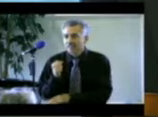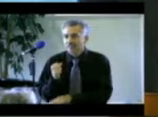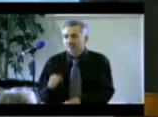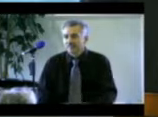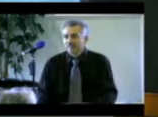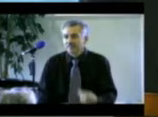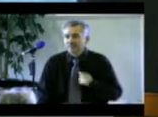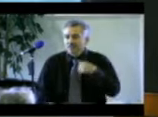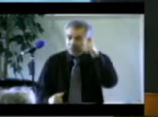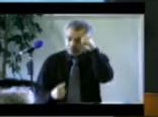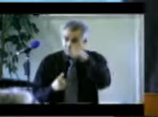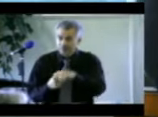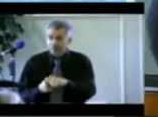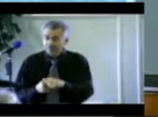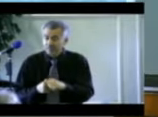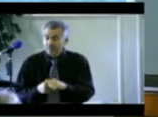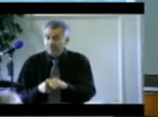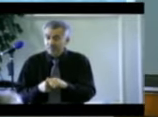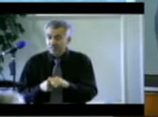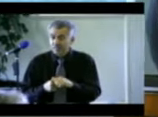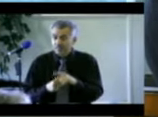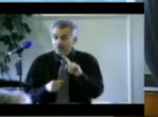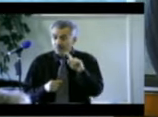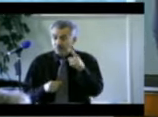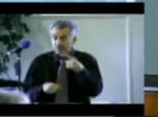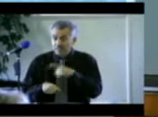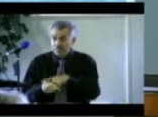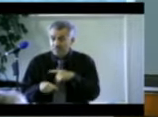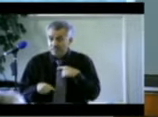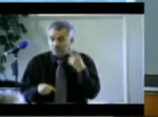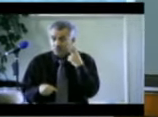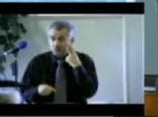when you first came and I first knew you.